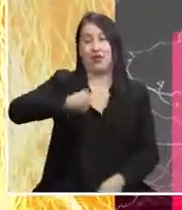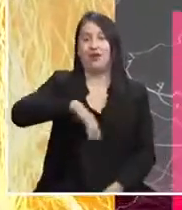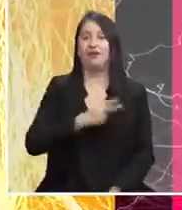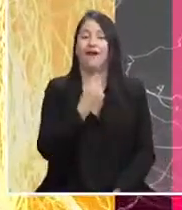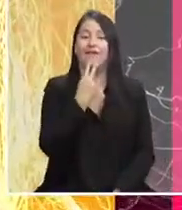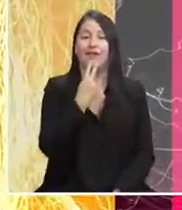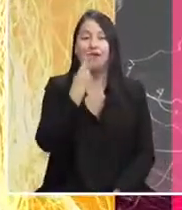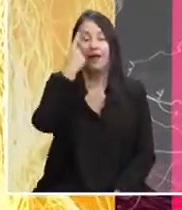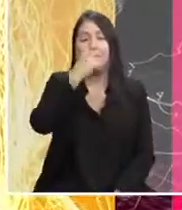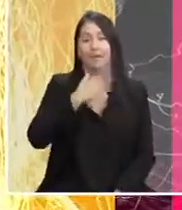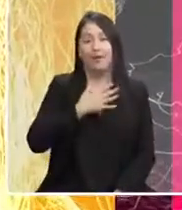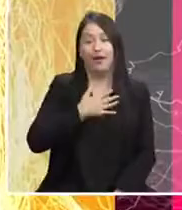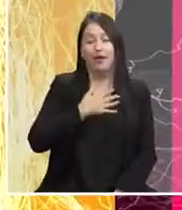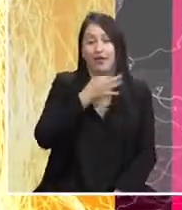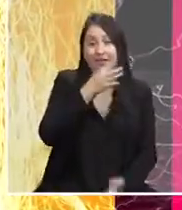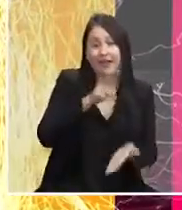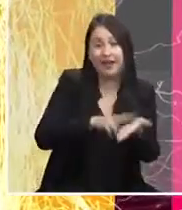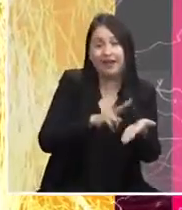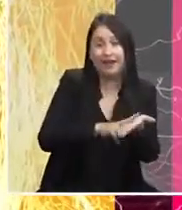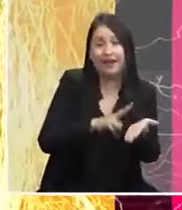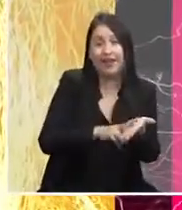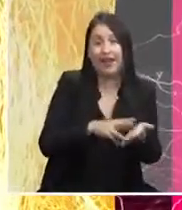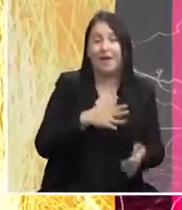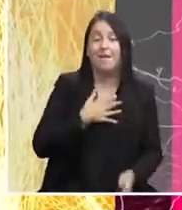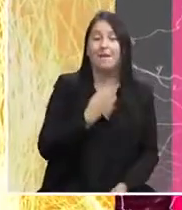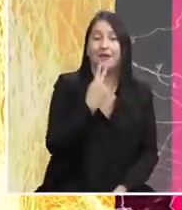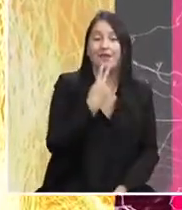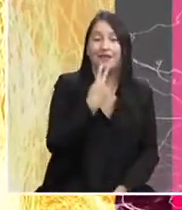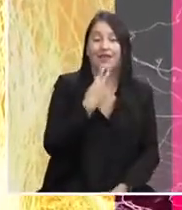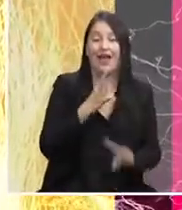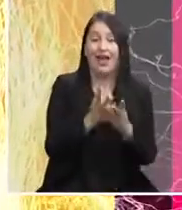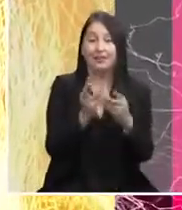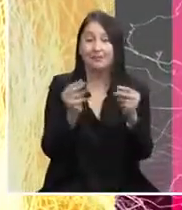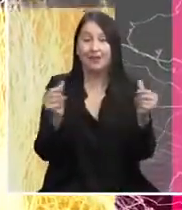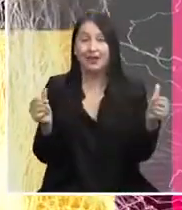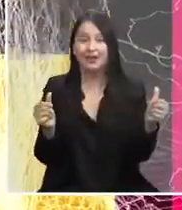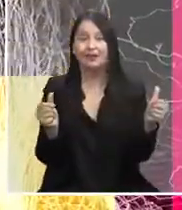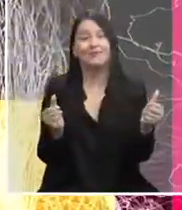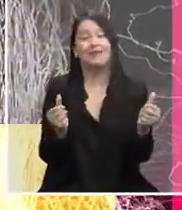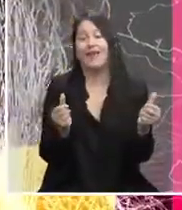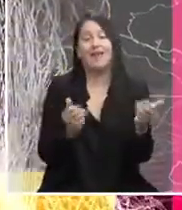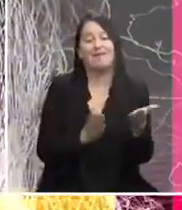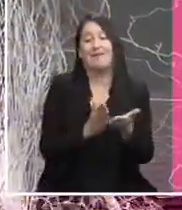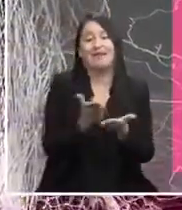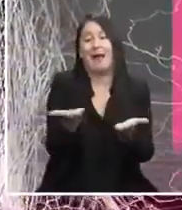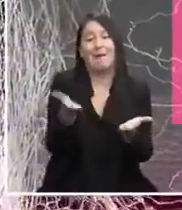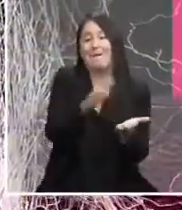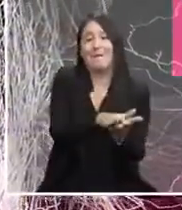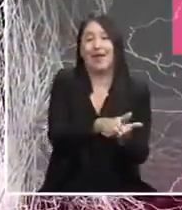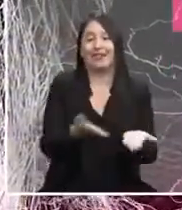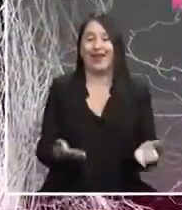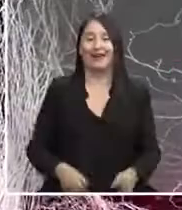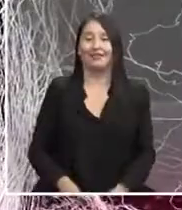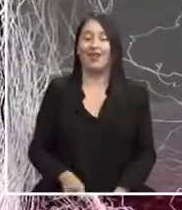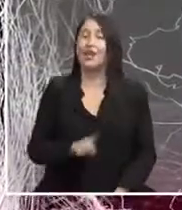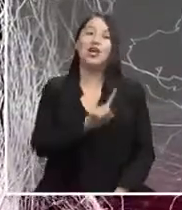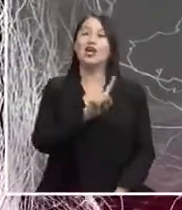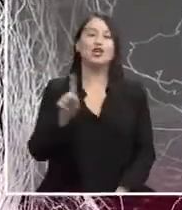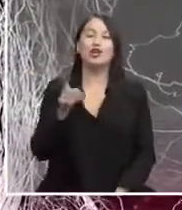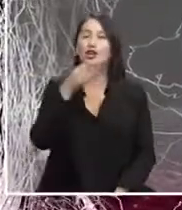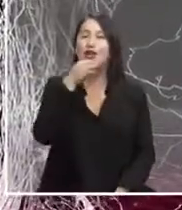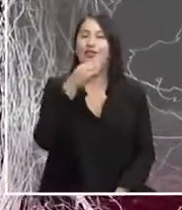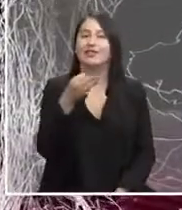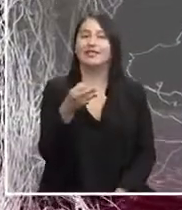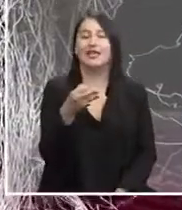spirit. And now, this is not the IPCC vice chair talking to you now. This is Co Barrett, citizen of our